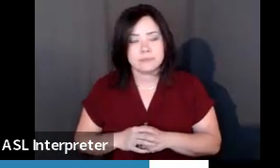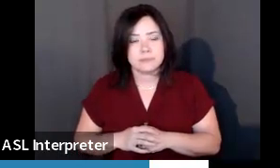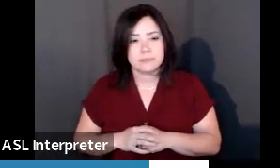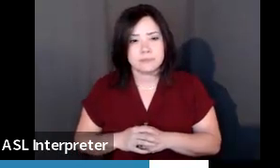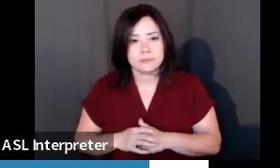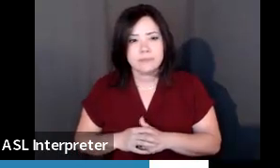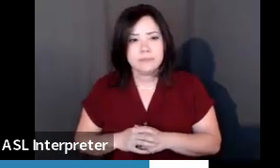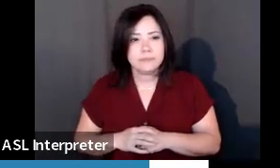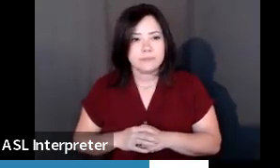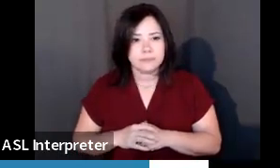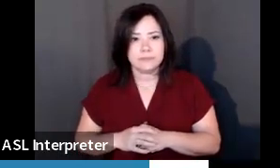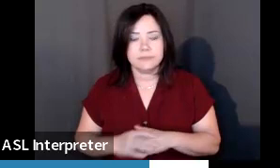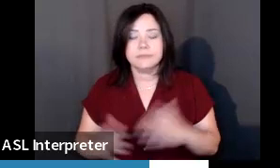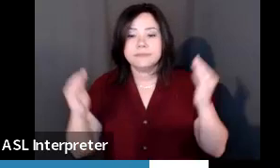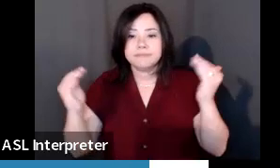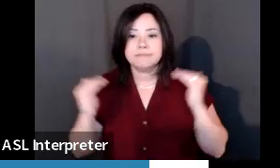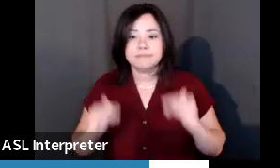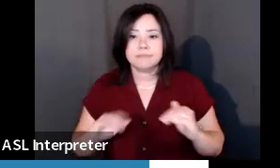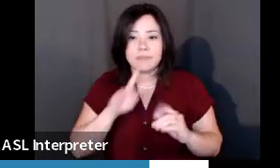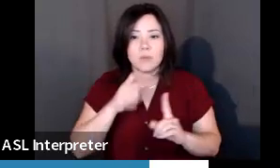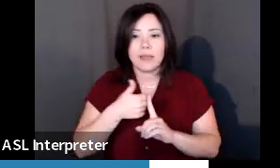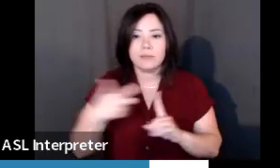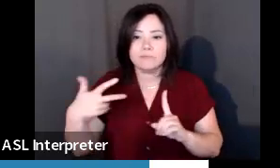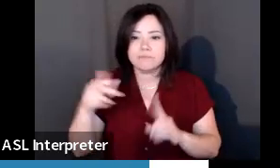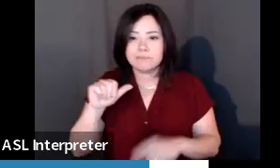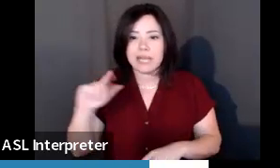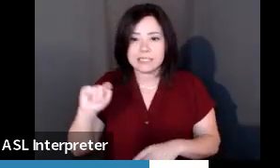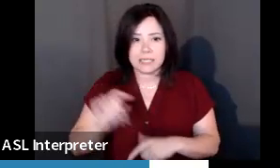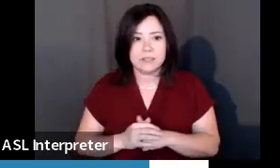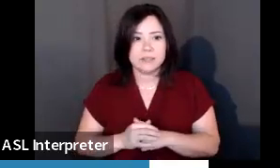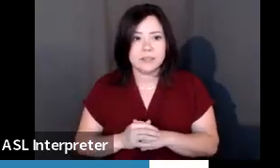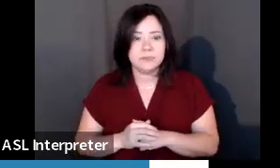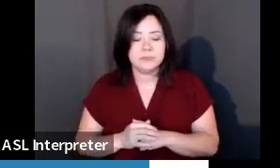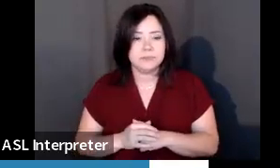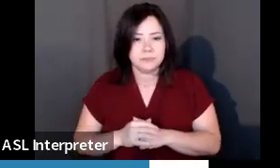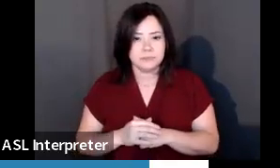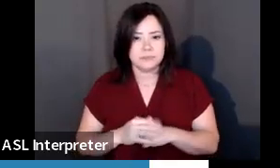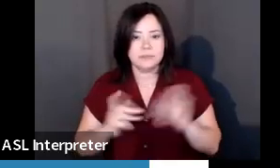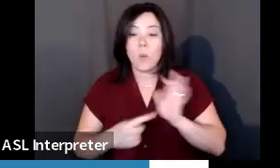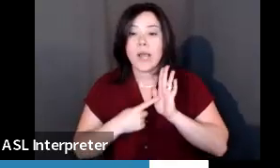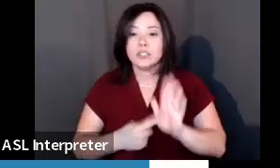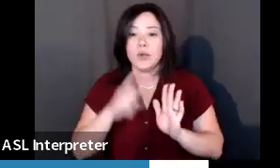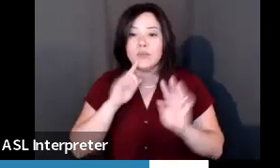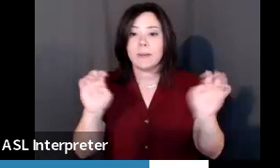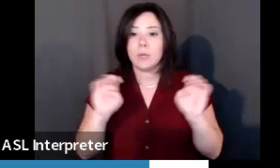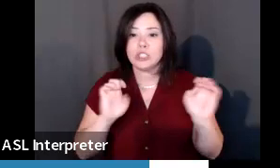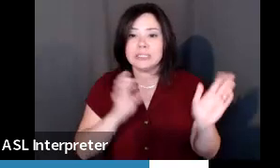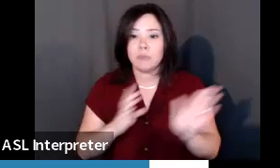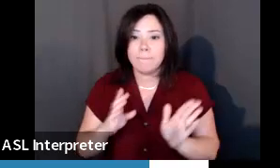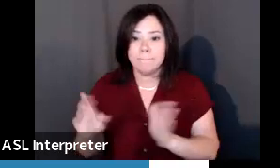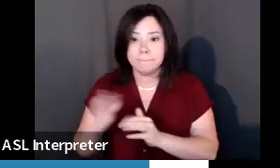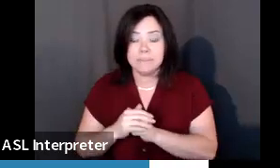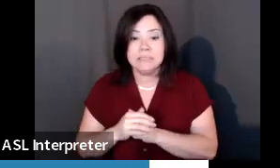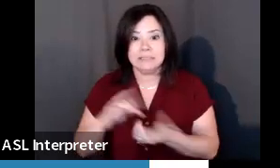All right, so now we get into the nitty-gritty of the AT itself. I wanted to start with AT for emergency prep because this is an area